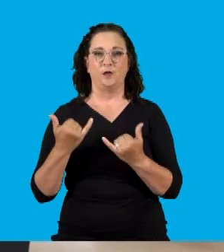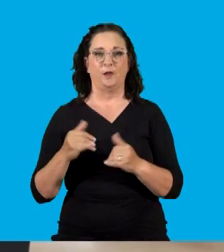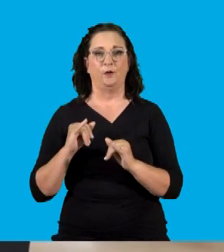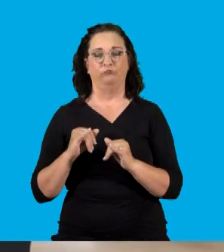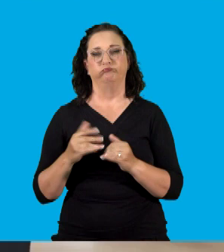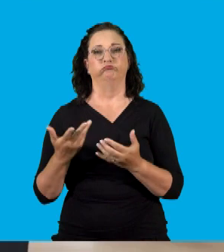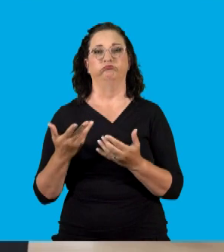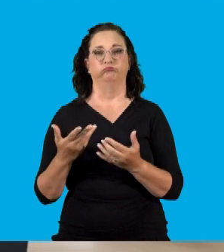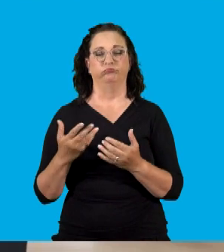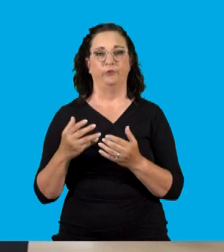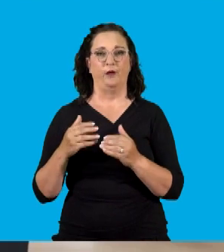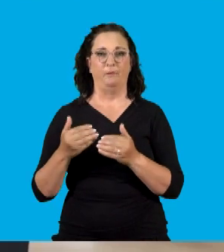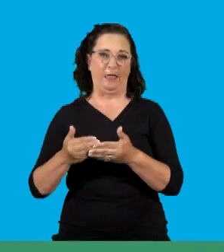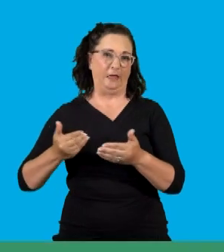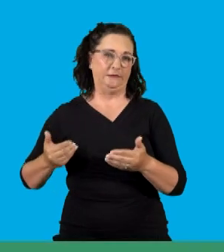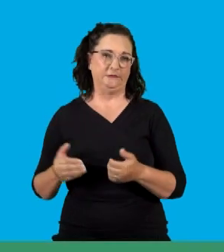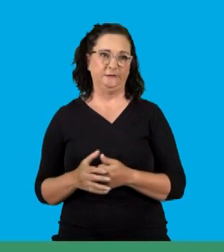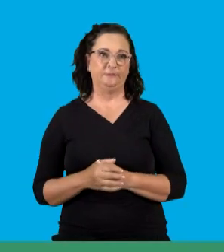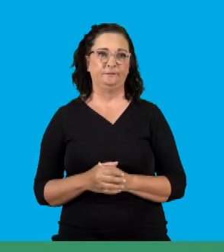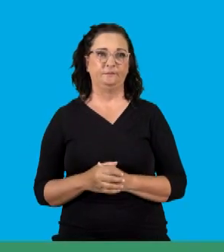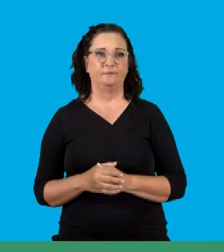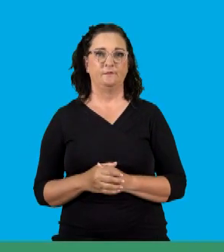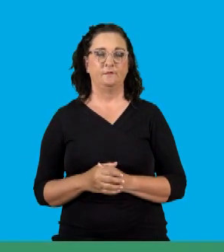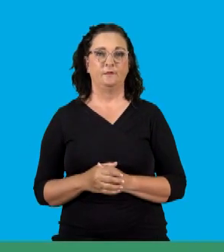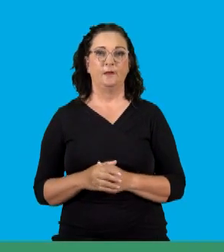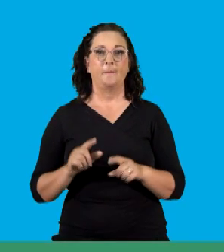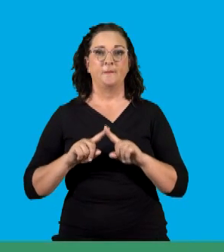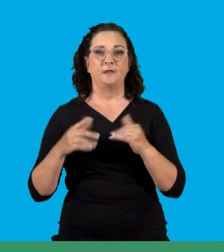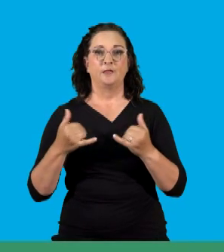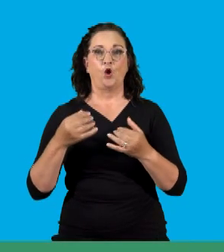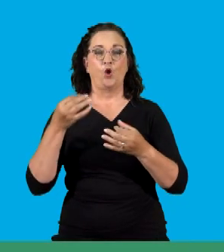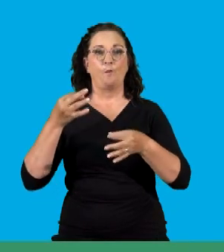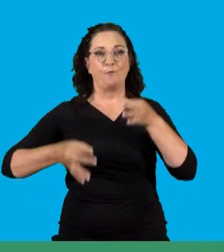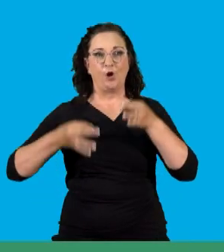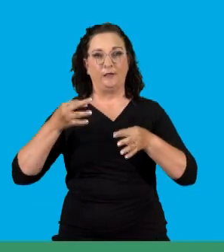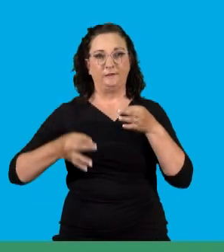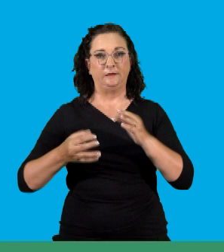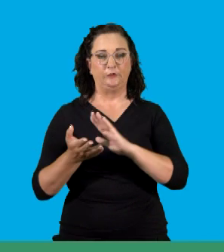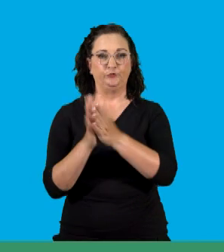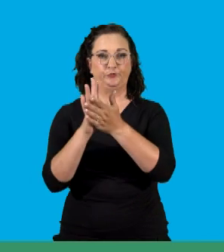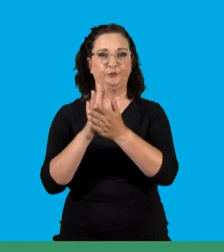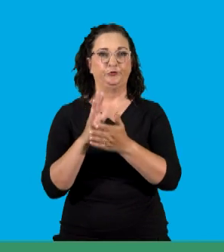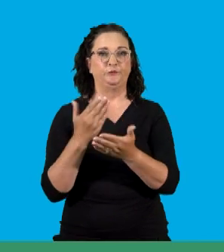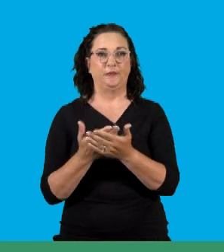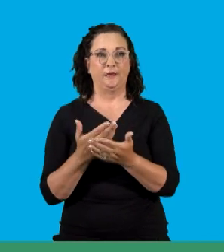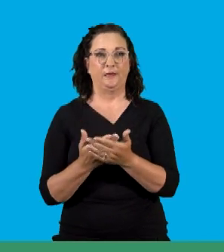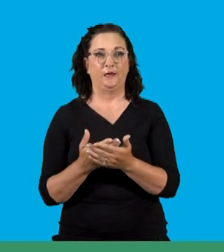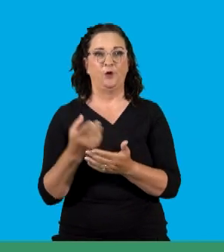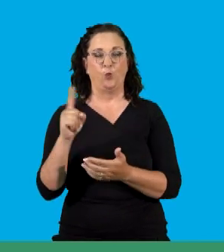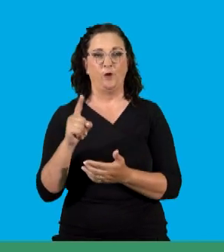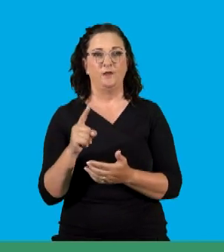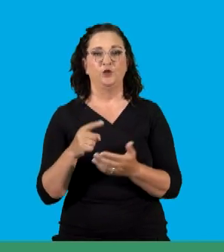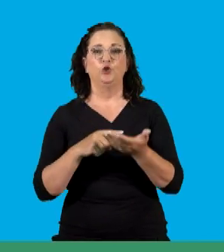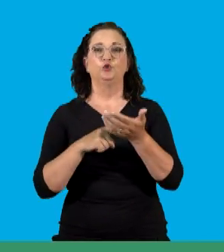workplace. Moving on to the meaning of political disturbances as part of other socio-economic issues. Political